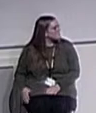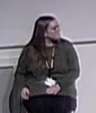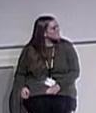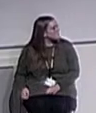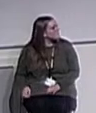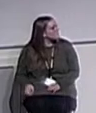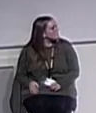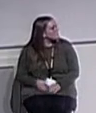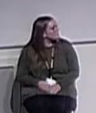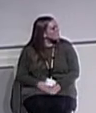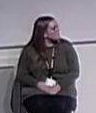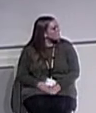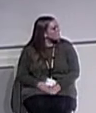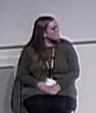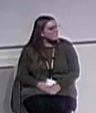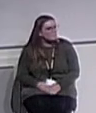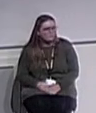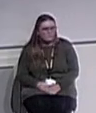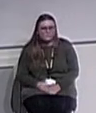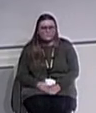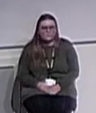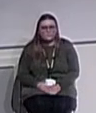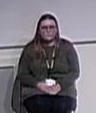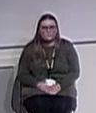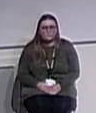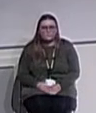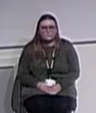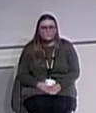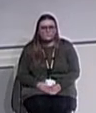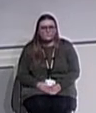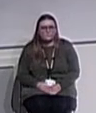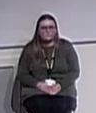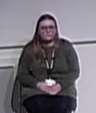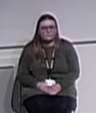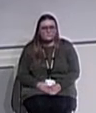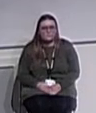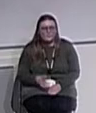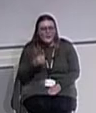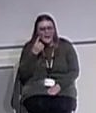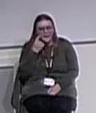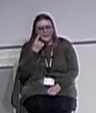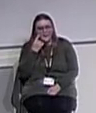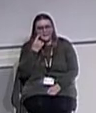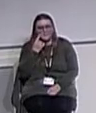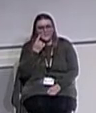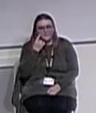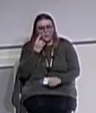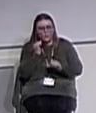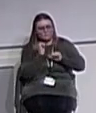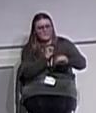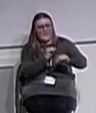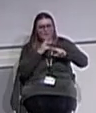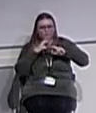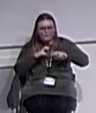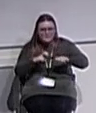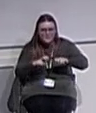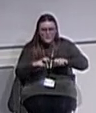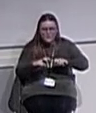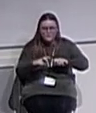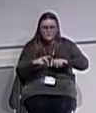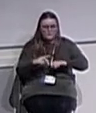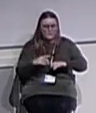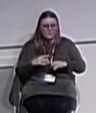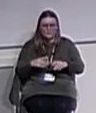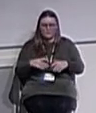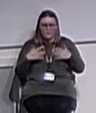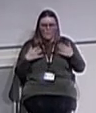useful. And of course, do look at our research, because it'll blow your mind and think, wow, why didn't I do that earlier? So as applicants